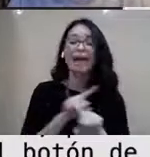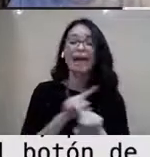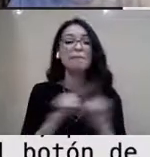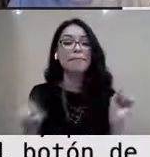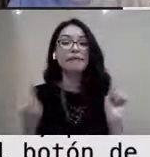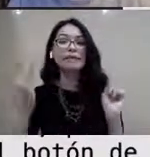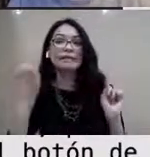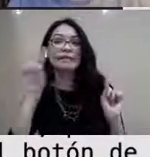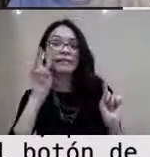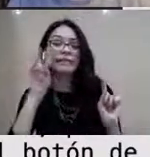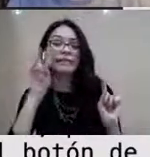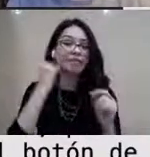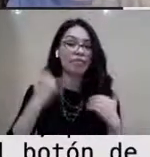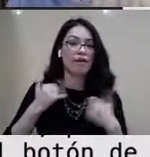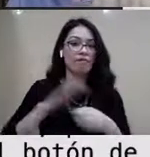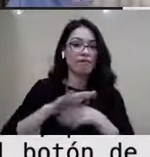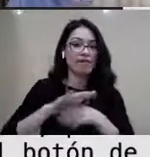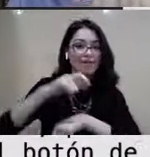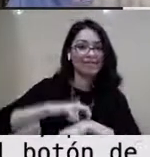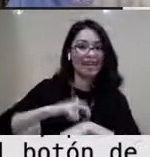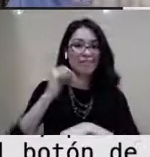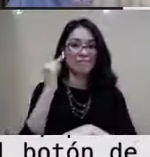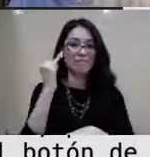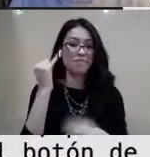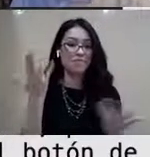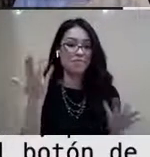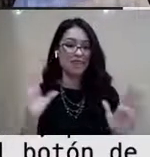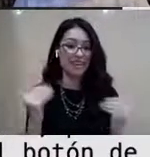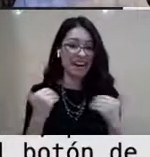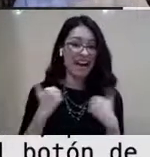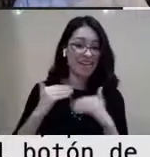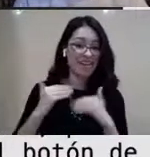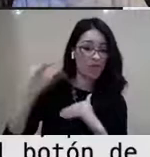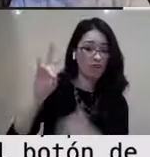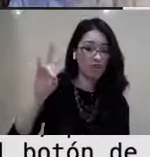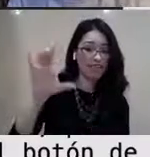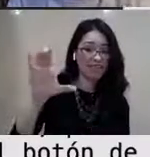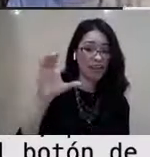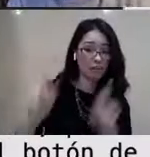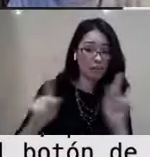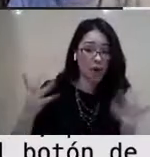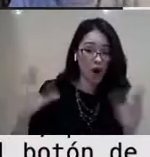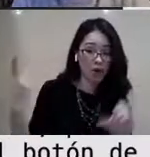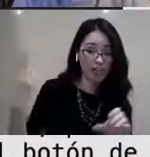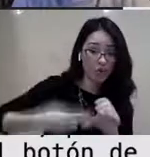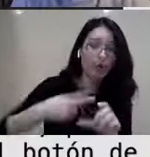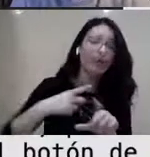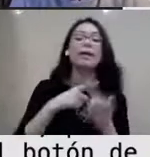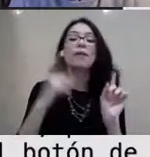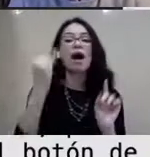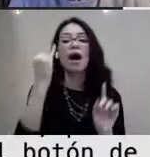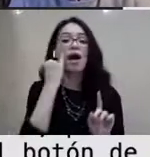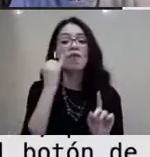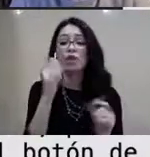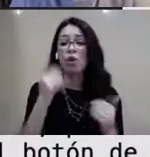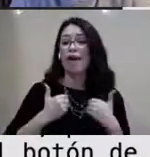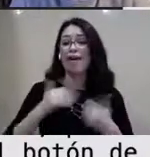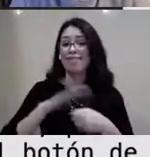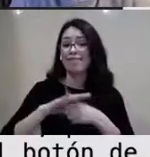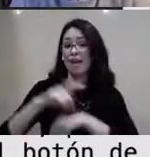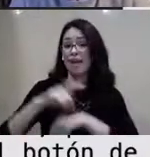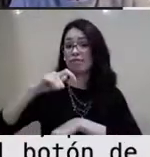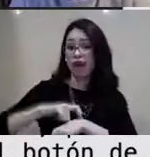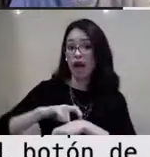on and counting. So if we don't get to your question, you know, please feel free to email either of our offices, but you can email me at